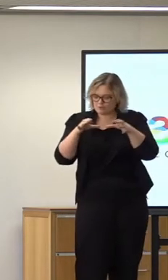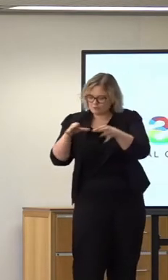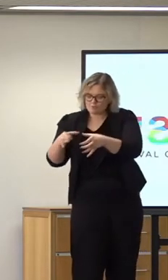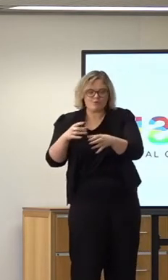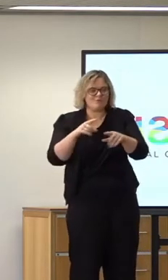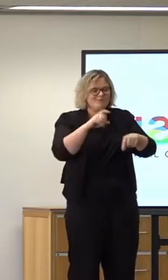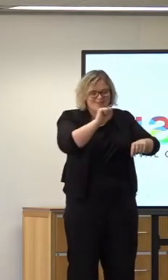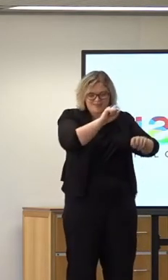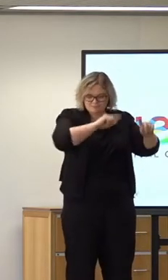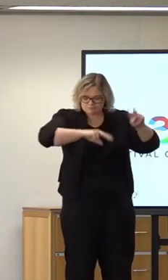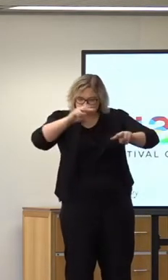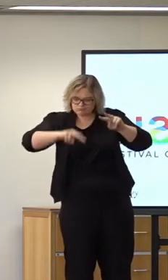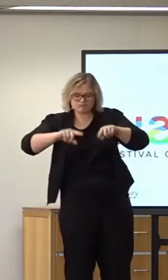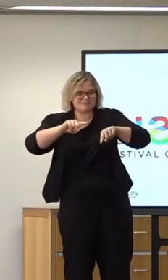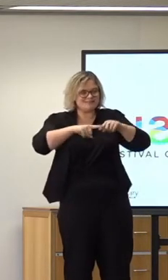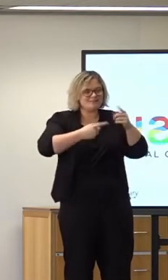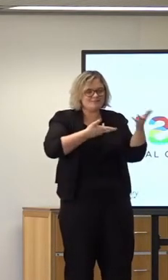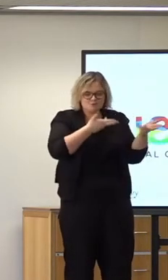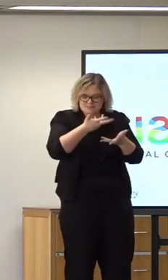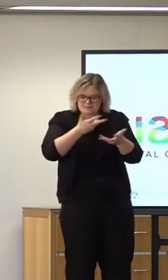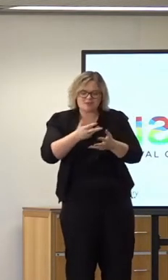programming conversation through those bodies.